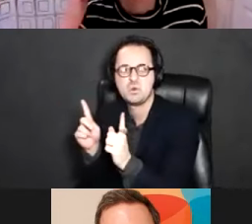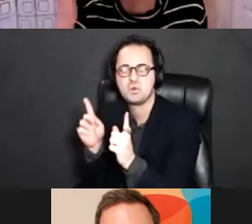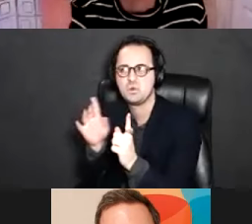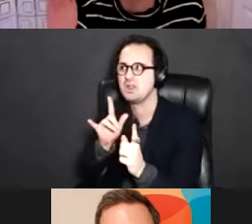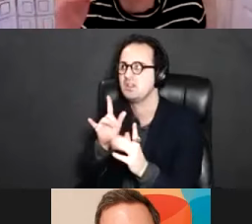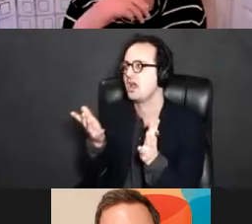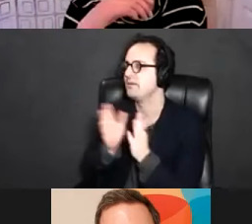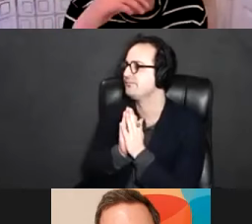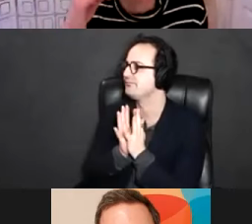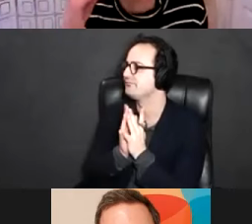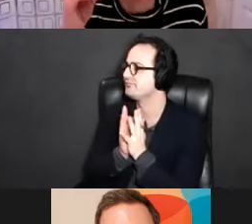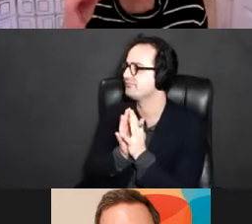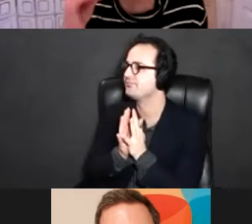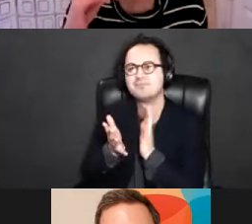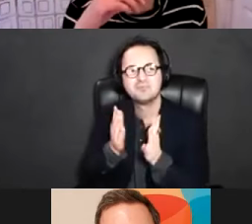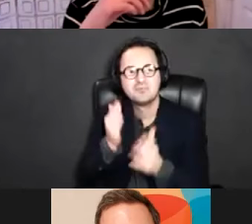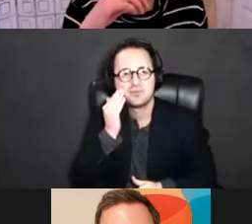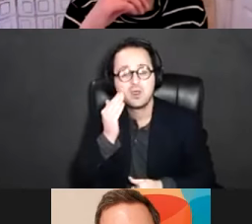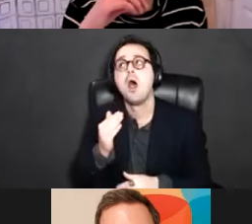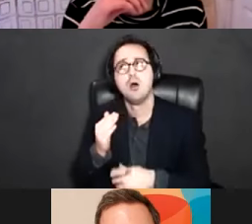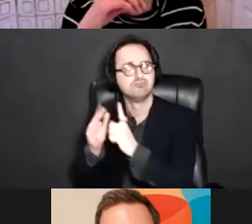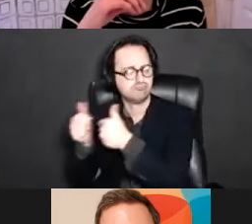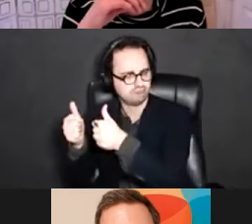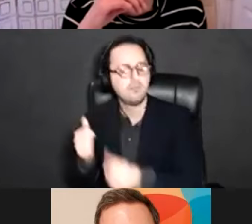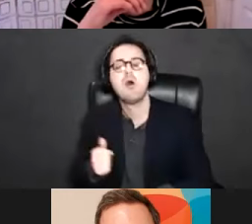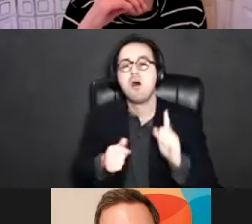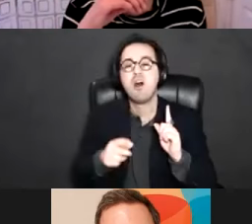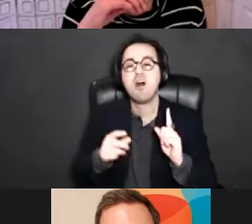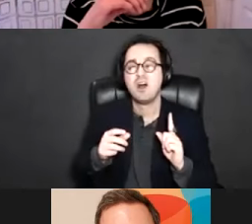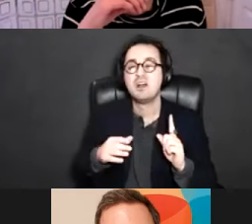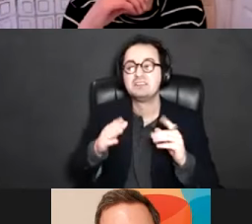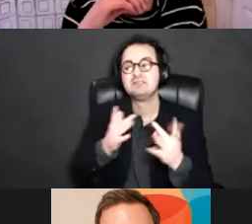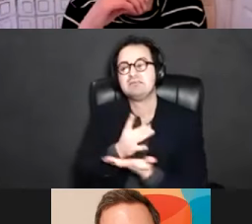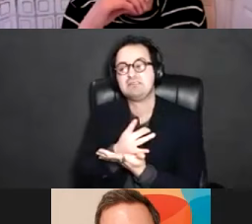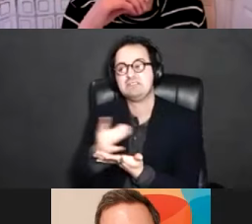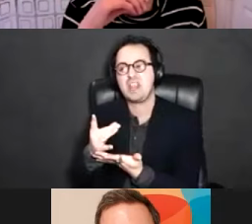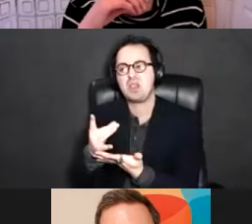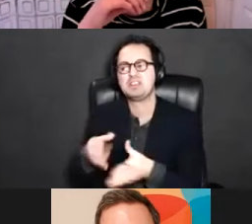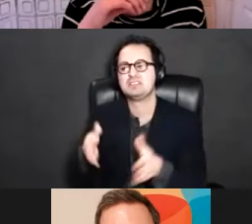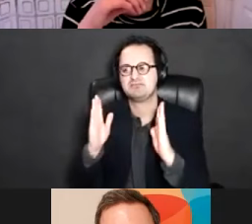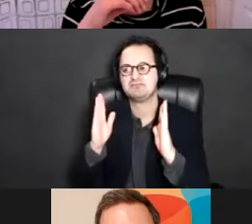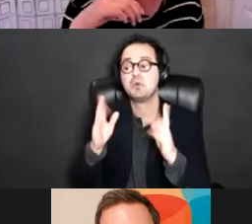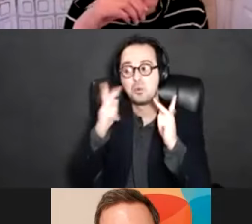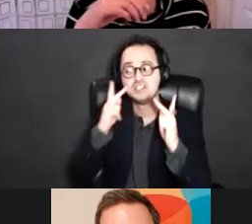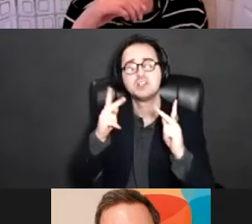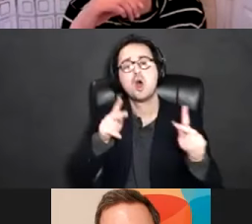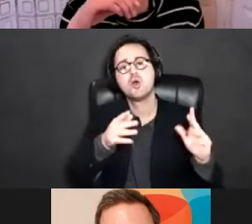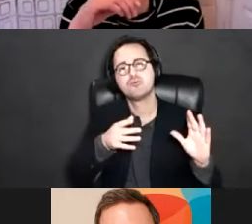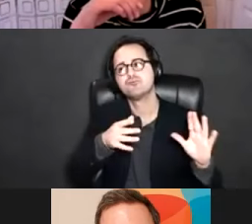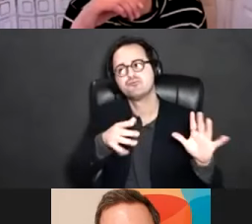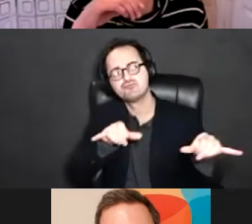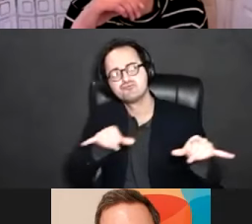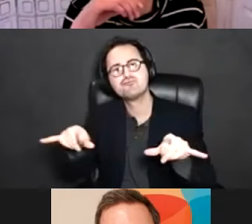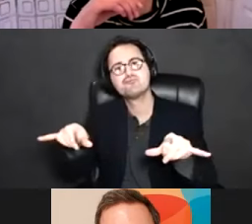the, and yeah, I mean, another way you could say that, so over 8 weeks, we saw linear growth. Like the nice thing, we